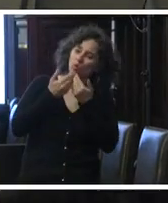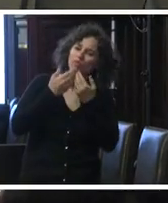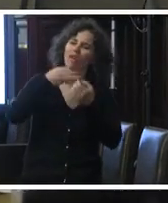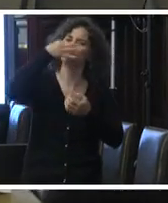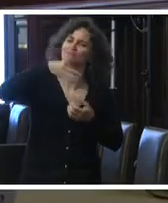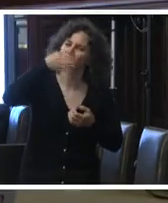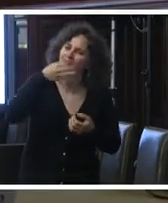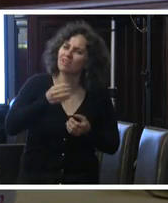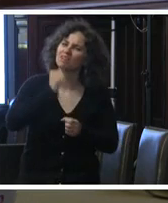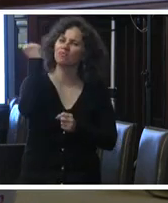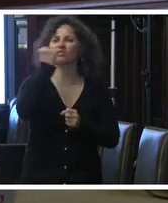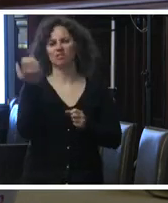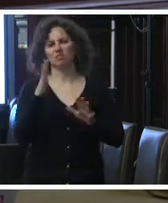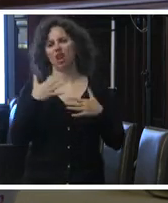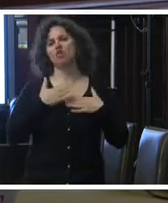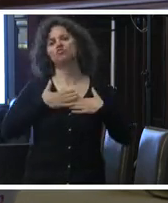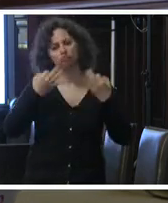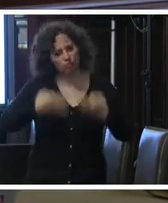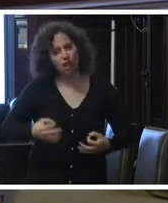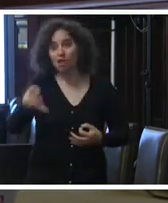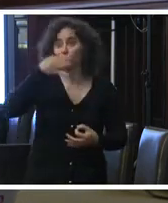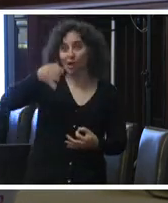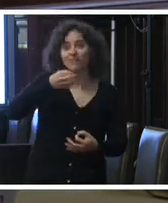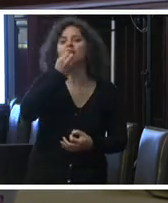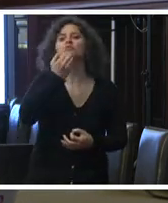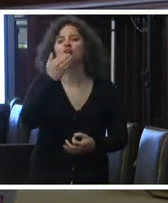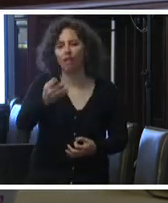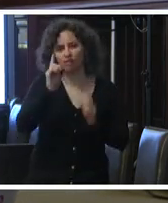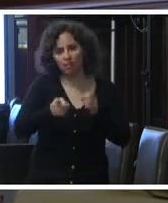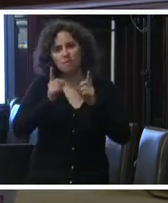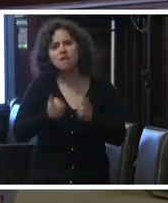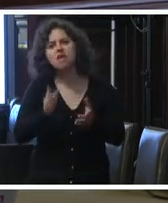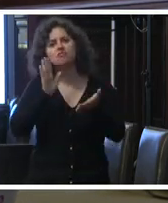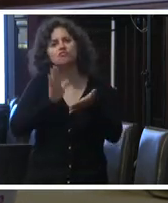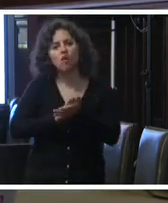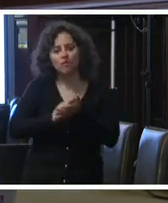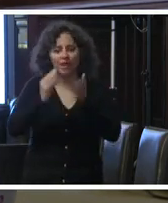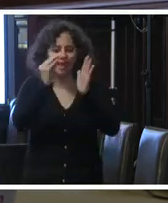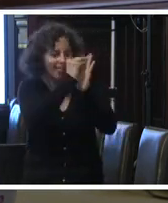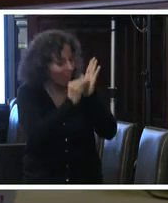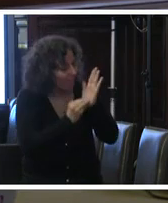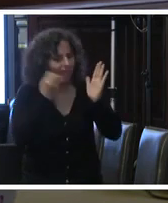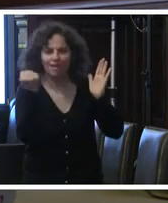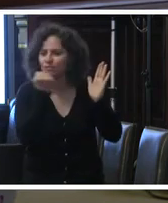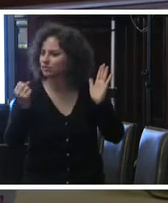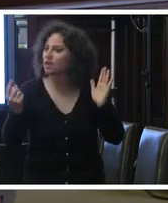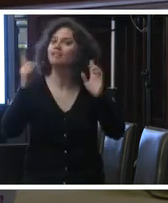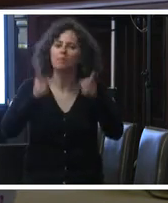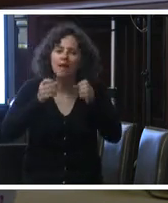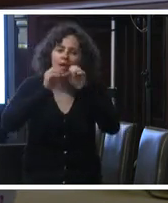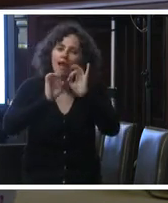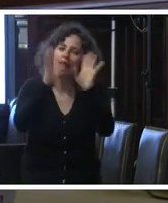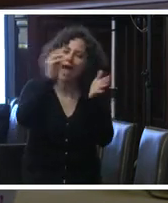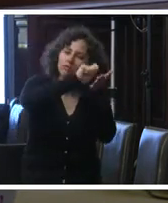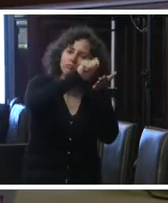sus comentarios, muy importantes para nosotros, y por sus sugerencias también respecto a la precisión de algunos de estos ataques. Nos